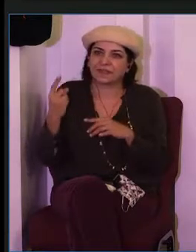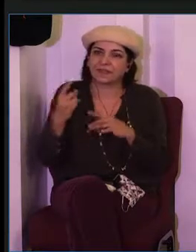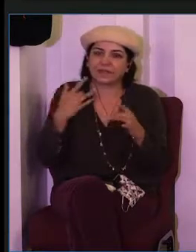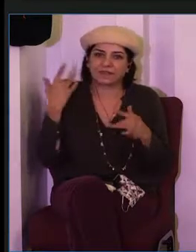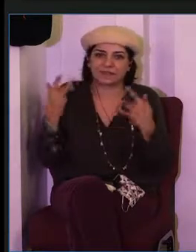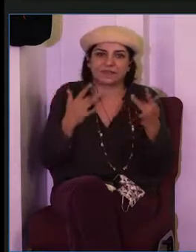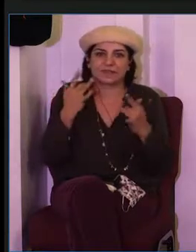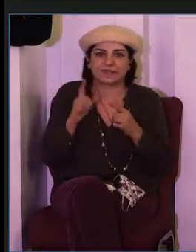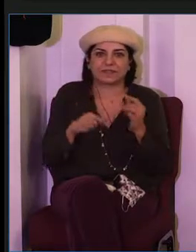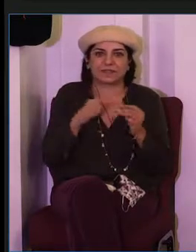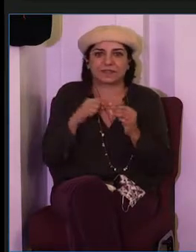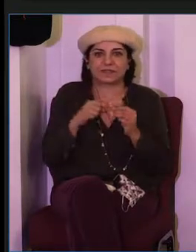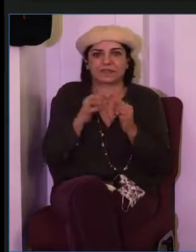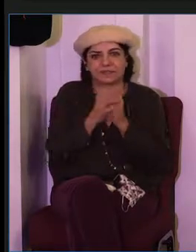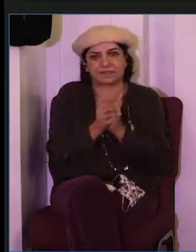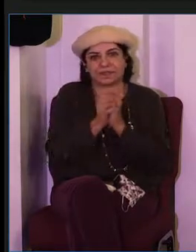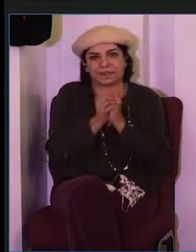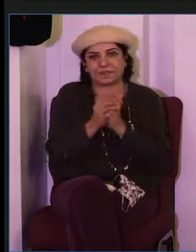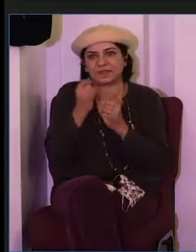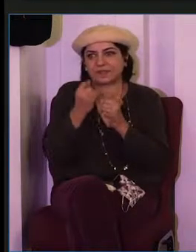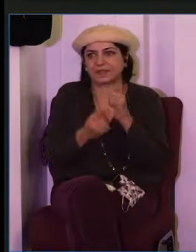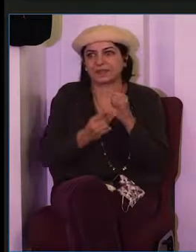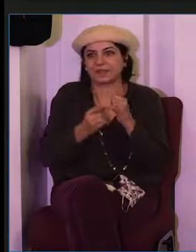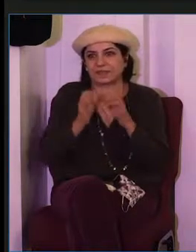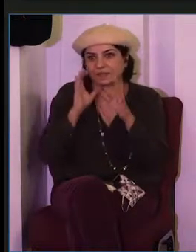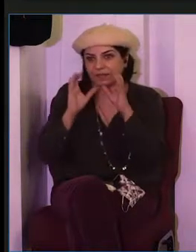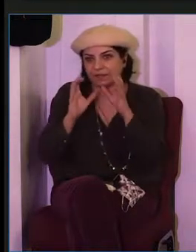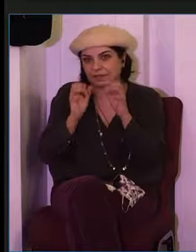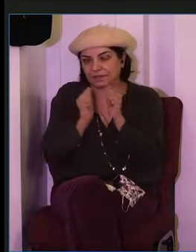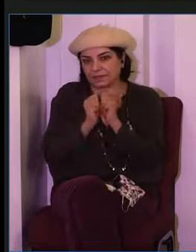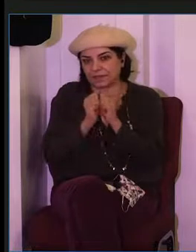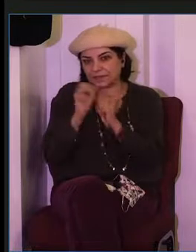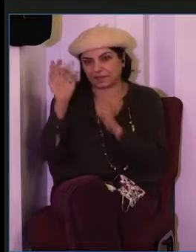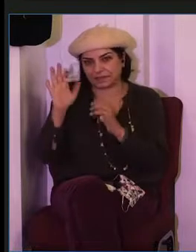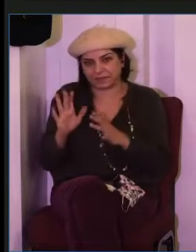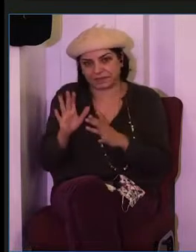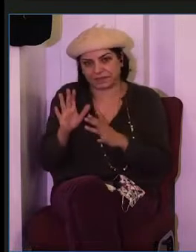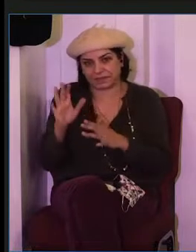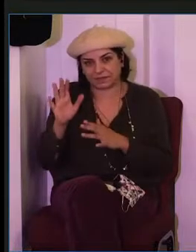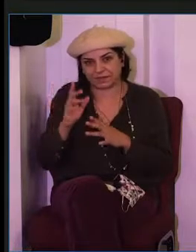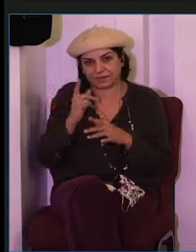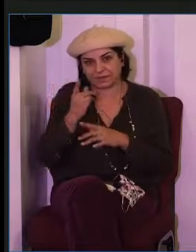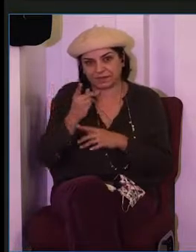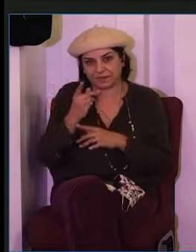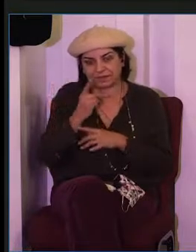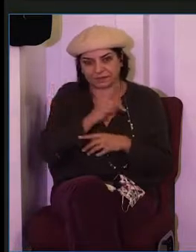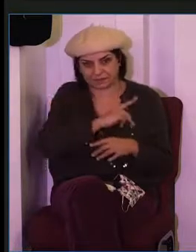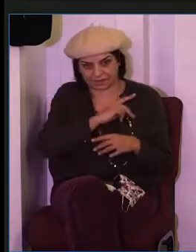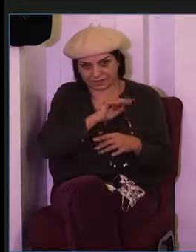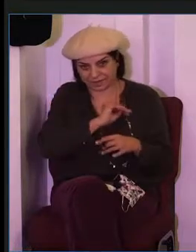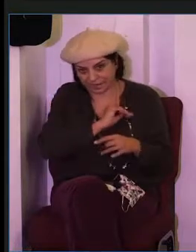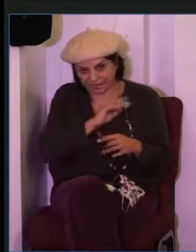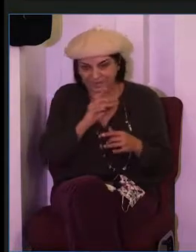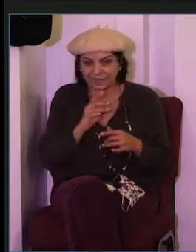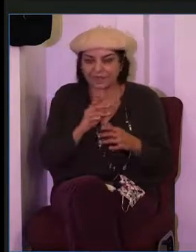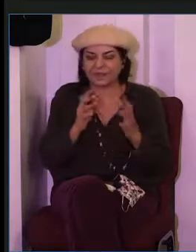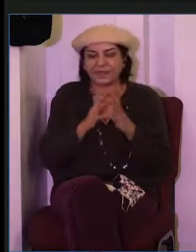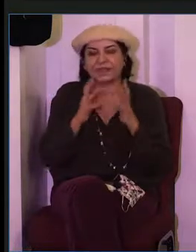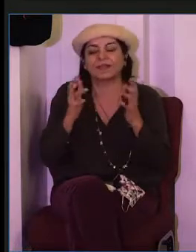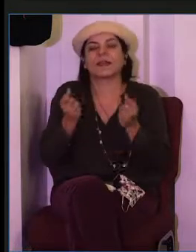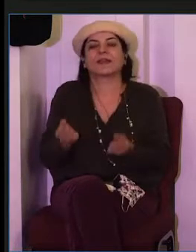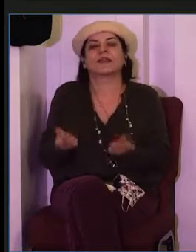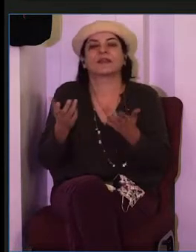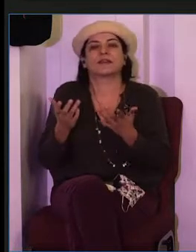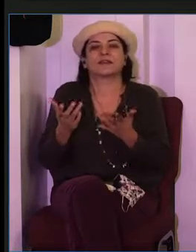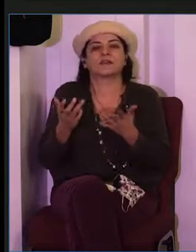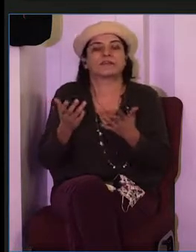worship. His last conversation with Pastor Keith was how much he missed being in church and with his church